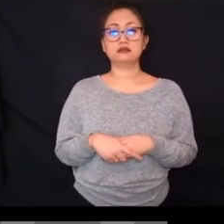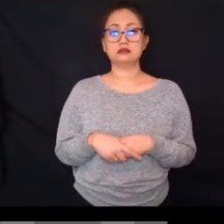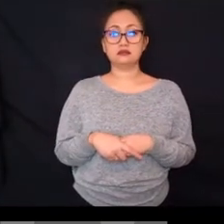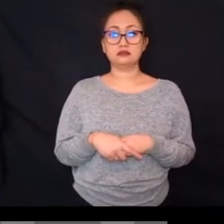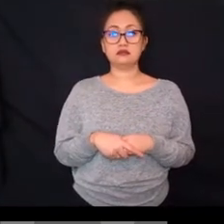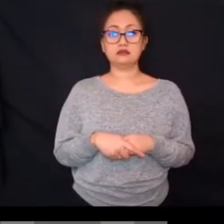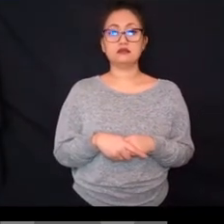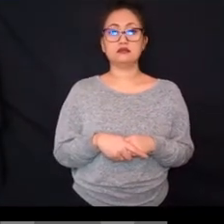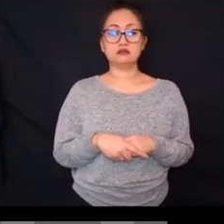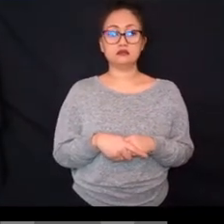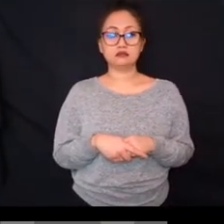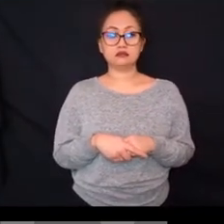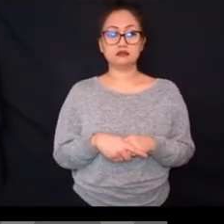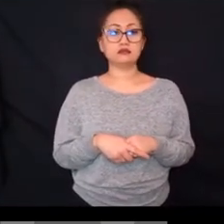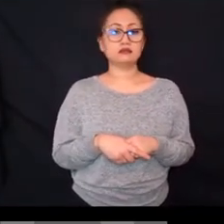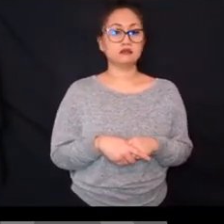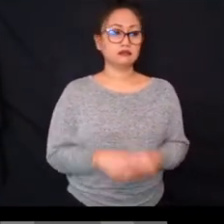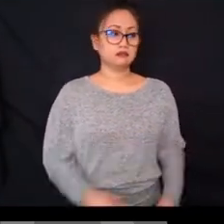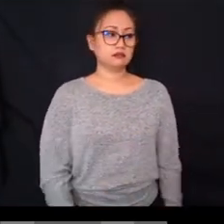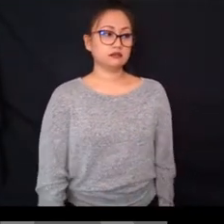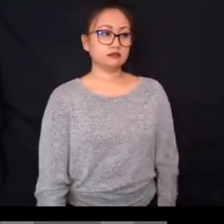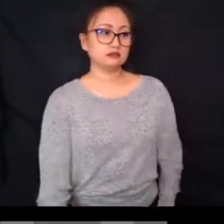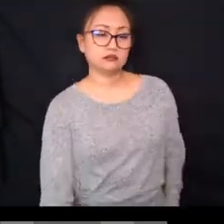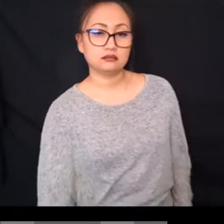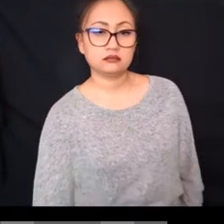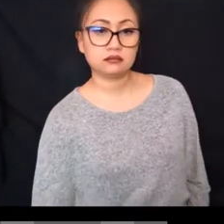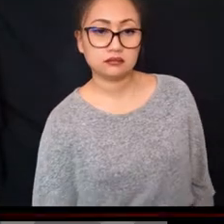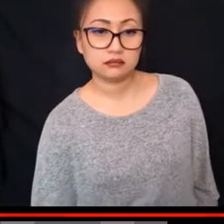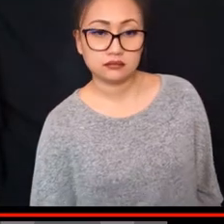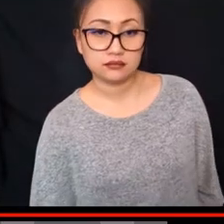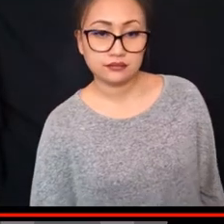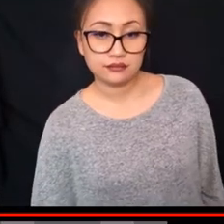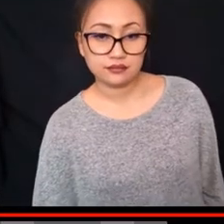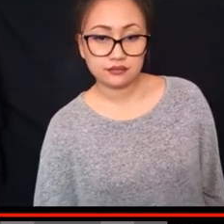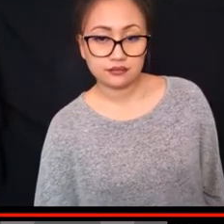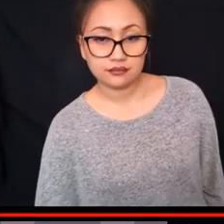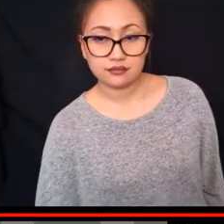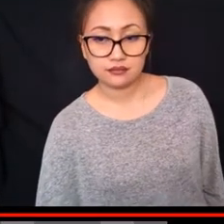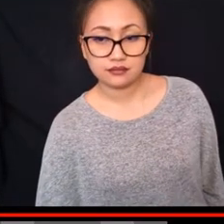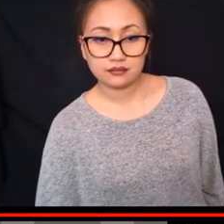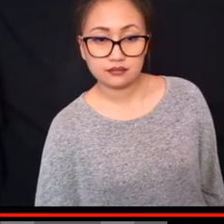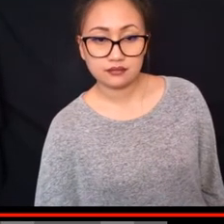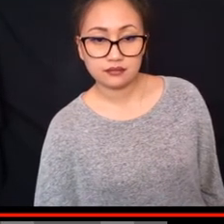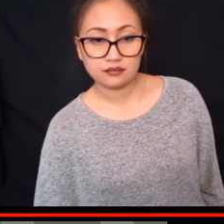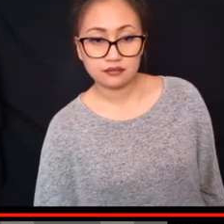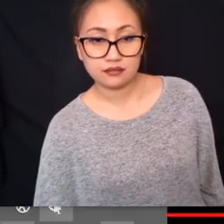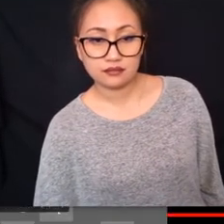Oh, my mother's got